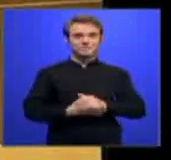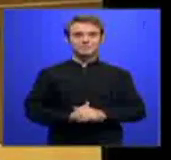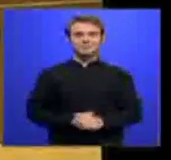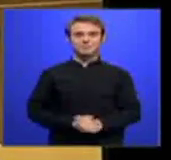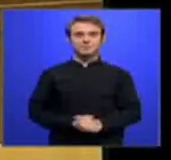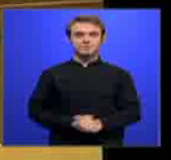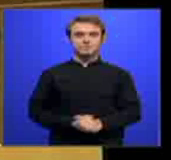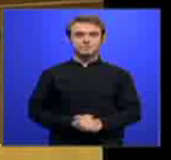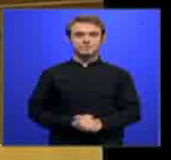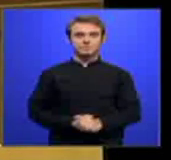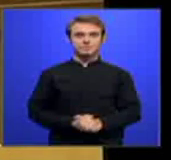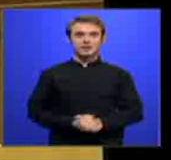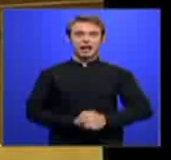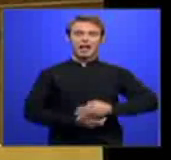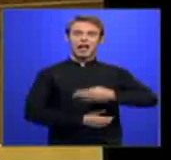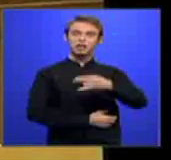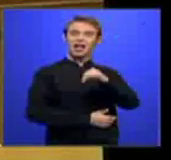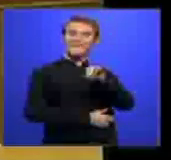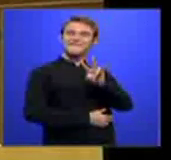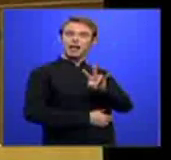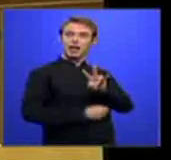antibodies against HIV.